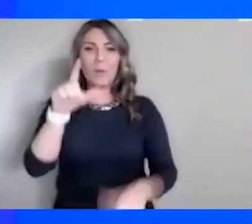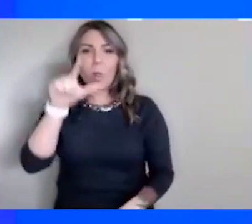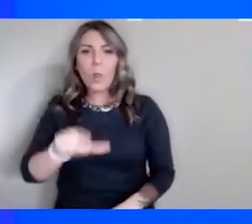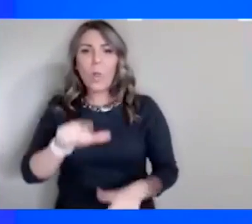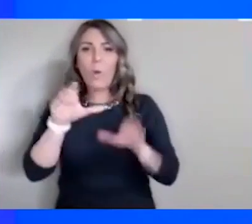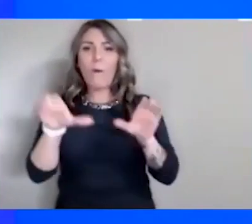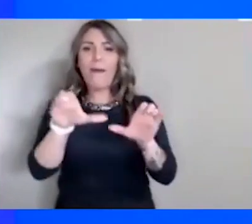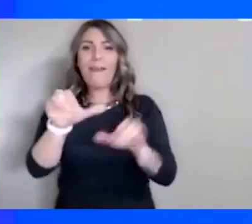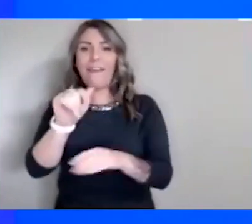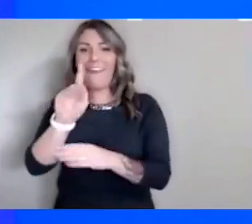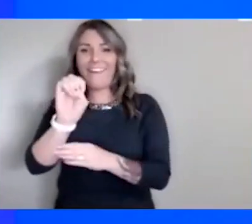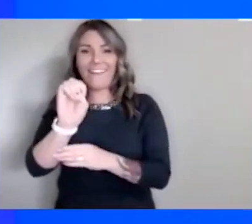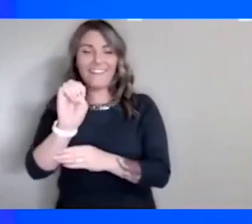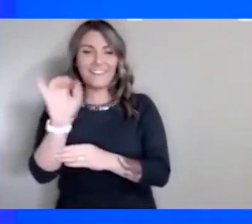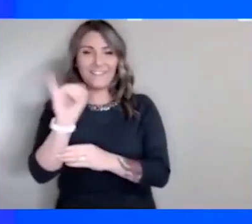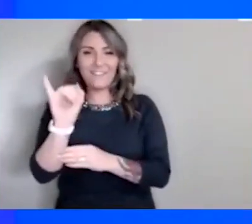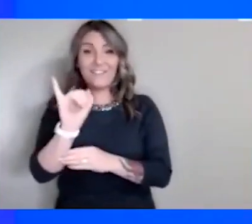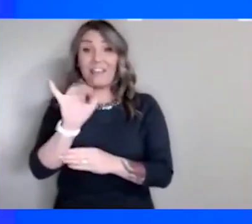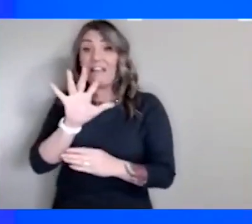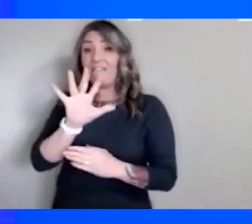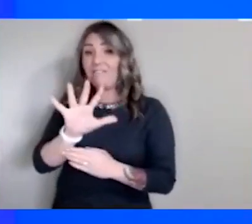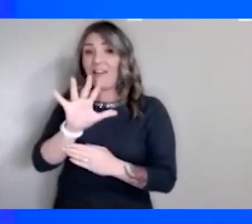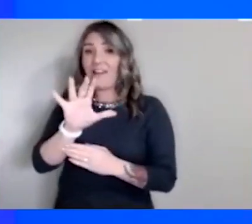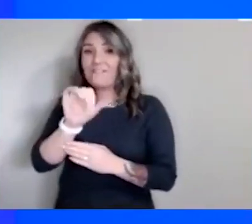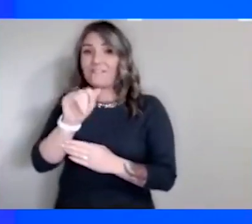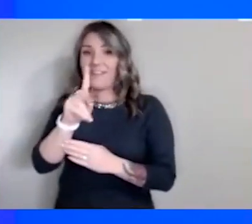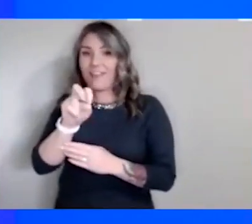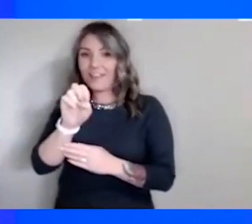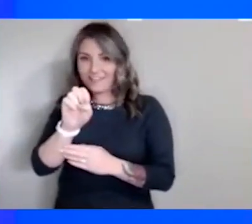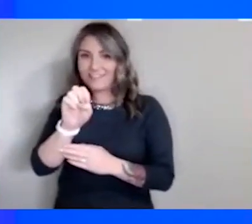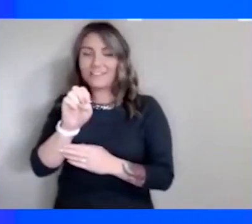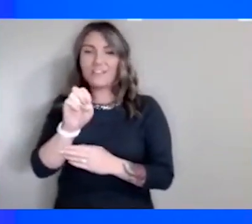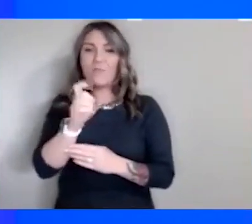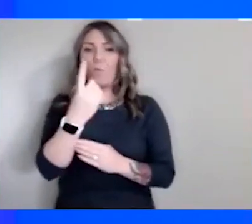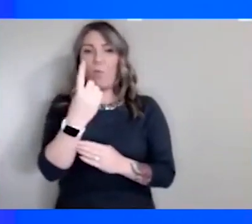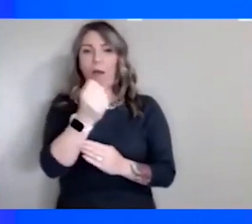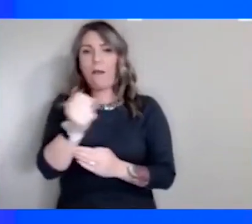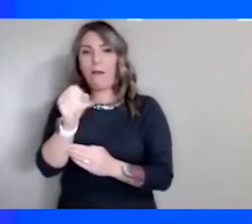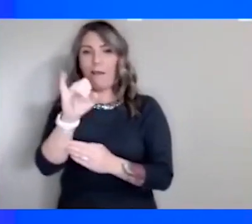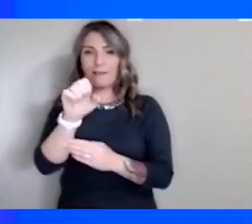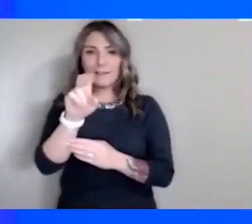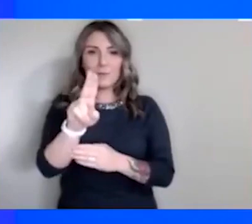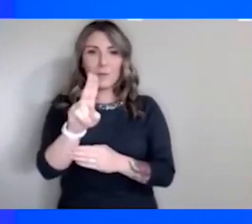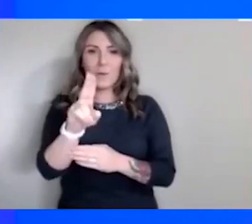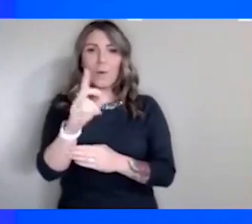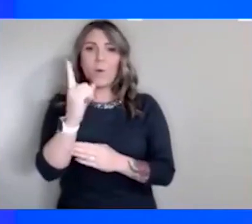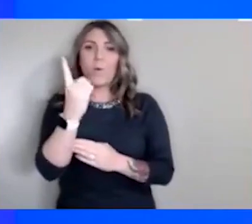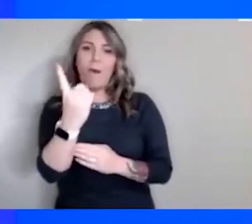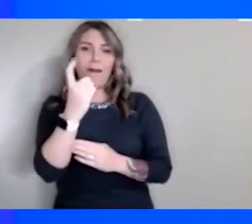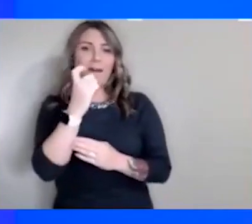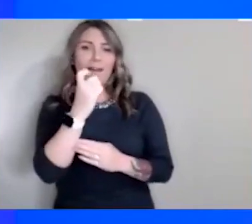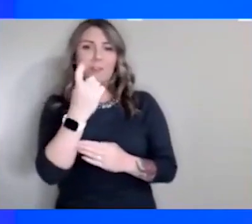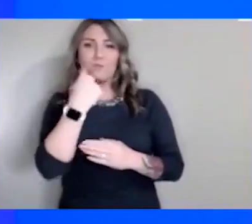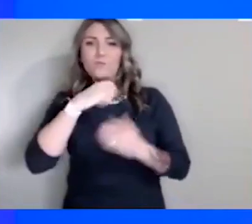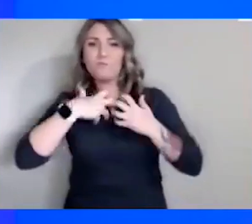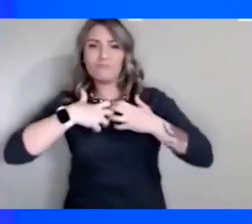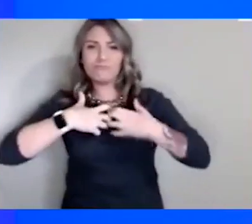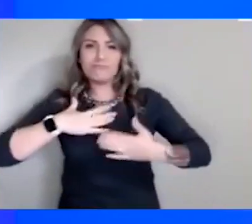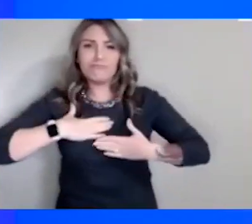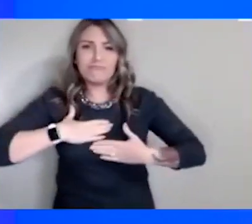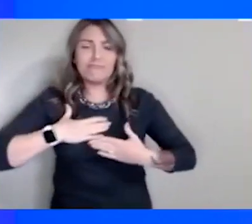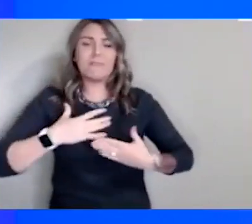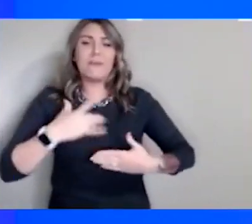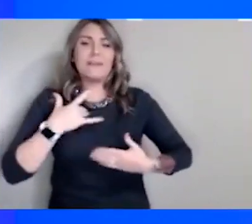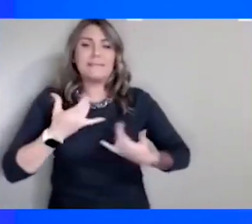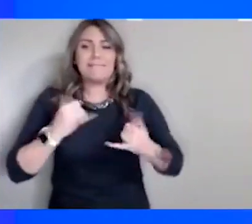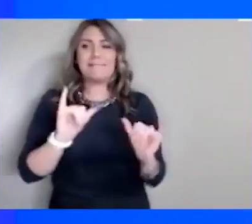infections, 5 active infections with 1 in the ICU, but none on the ventilator. Still 7 additional in that recovery period, so